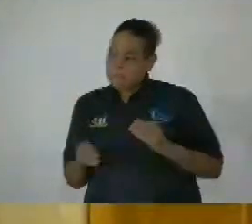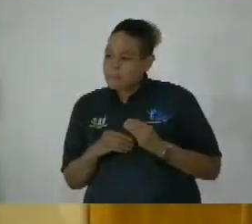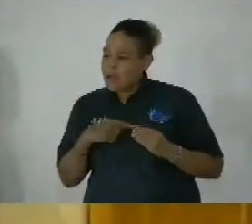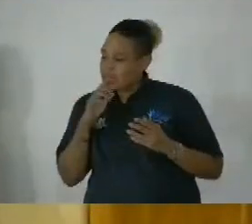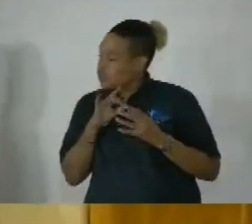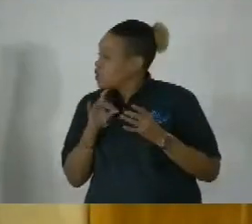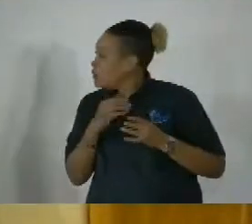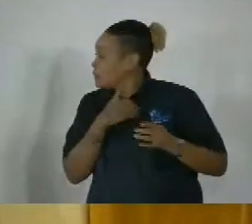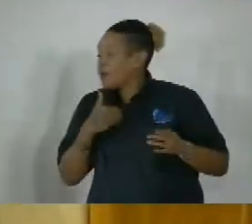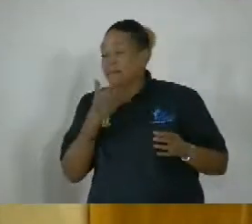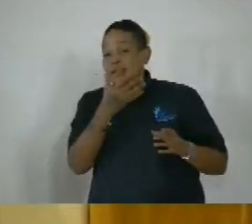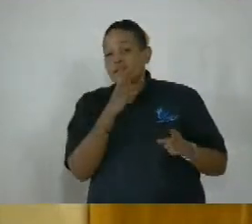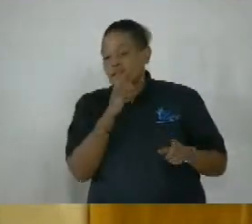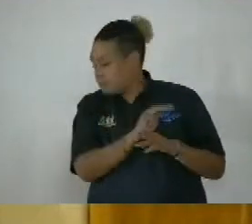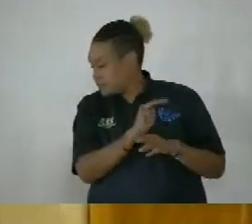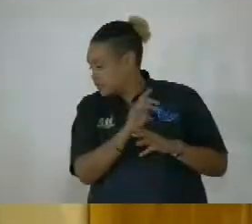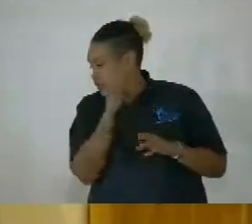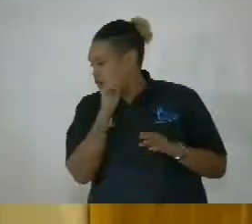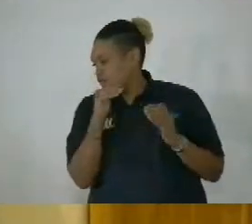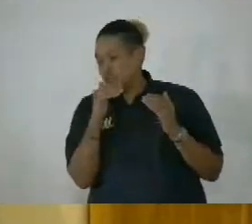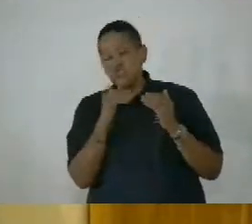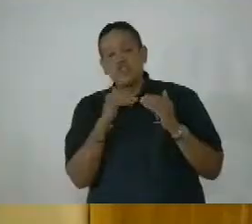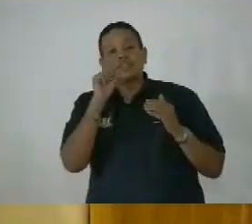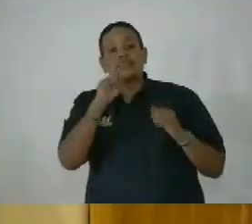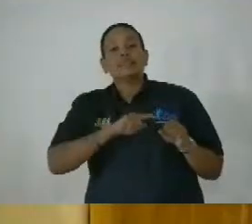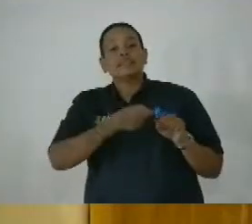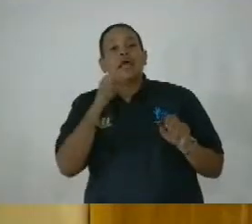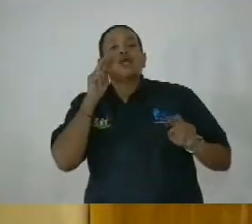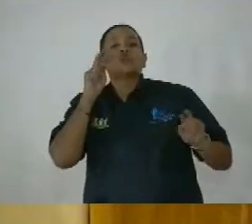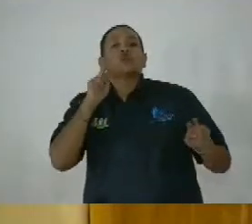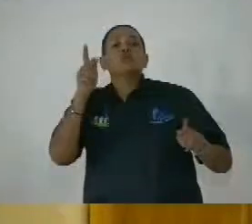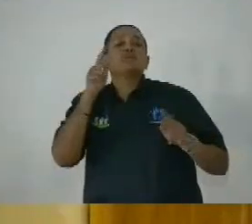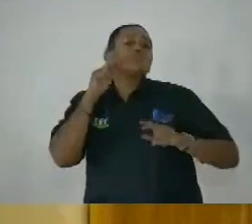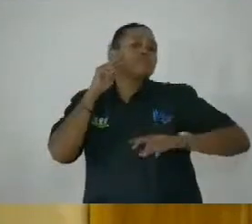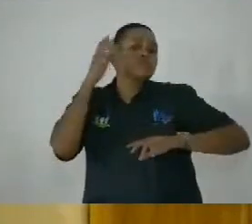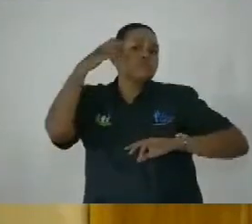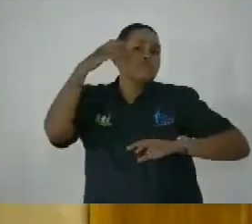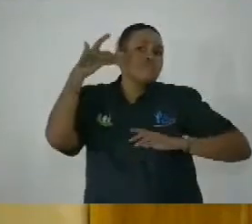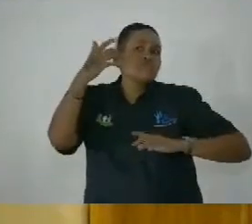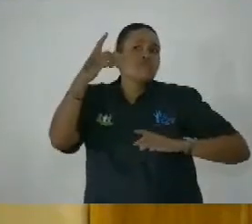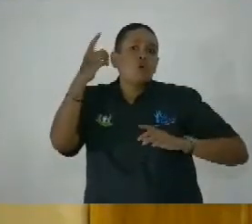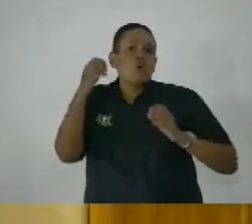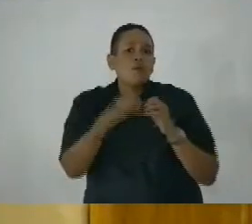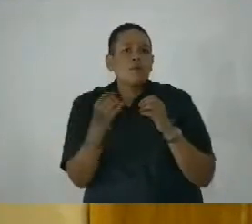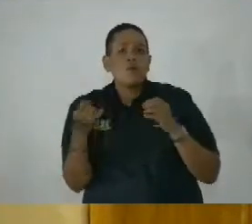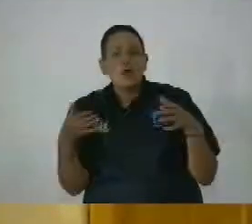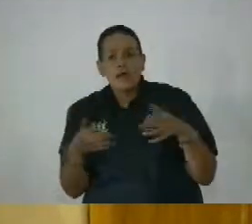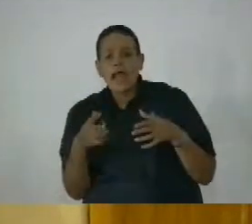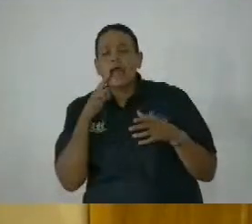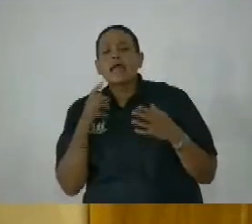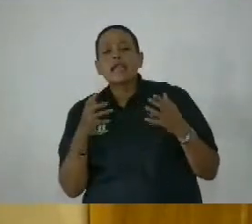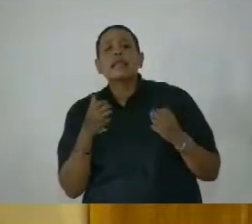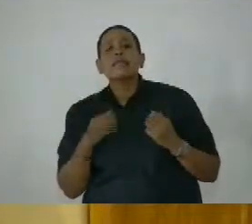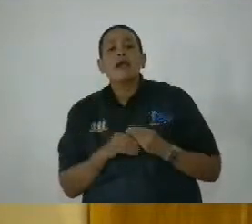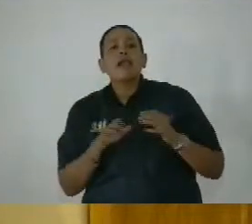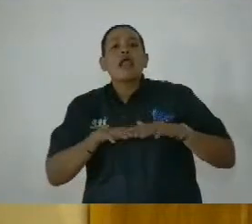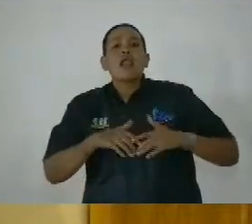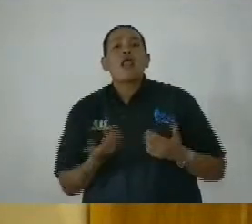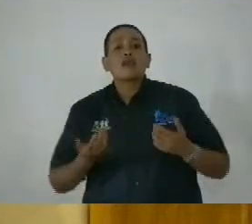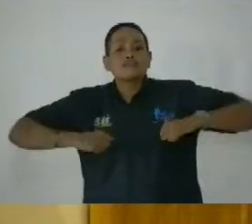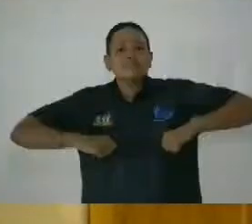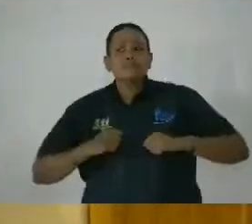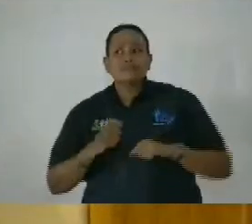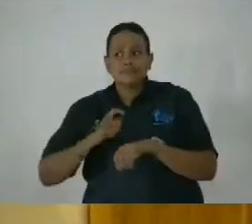here, Minister of Justice, that he needs to begin to look at it seriously because we are bringing more and more gang cases and they demand a lot of space and